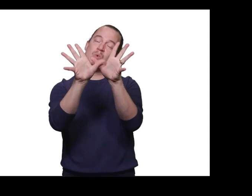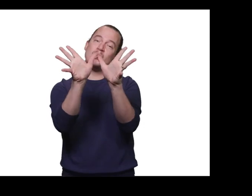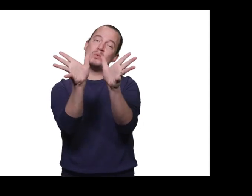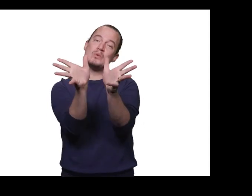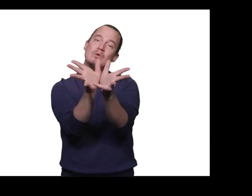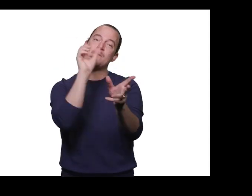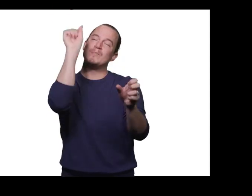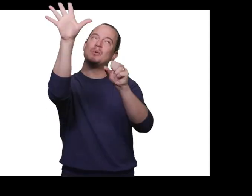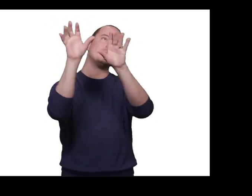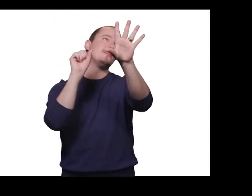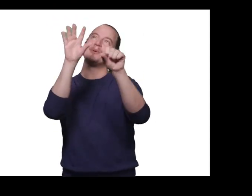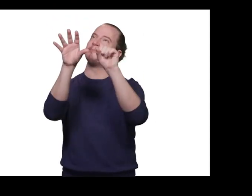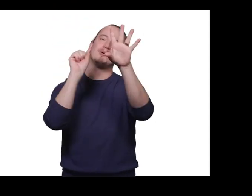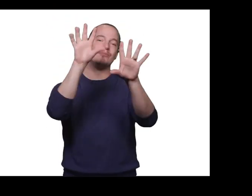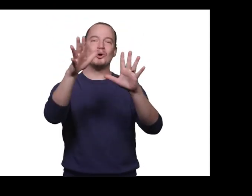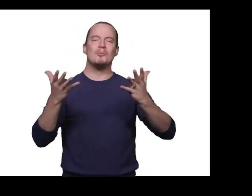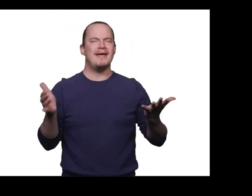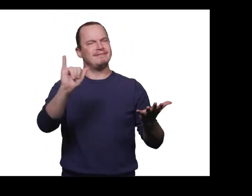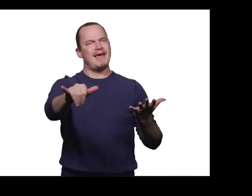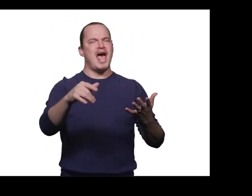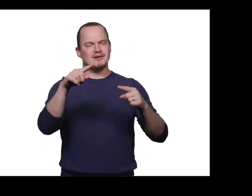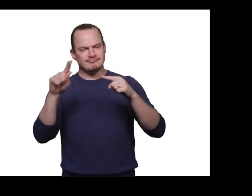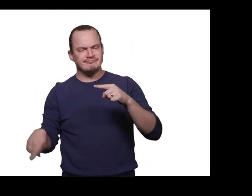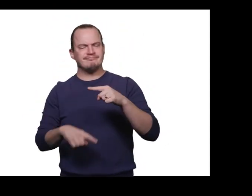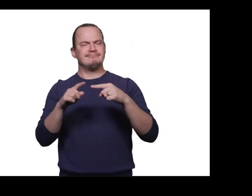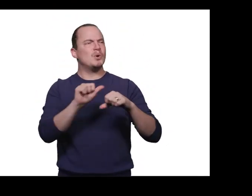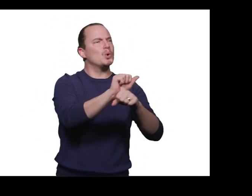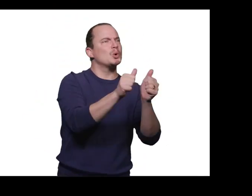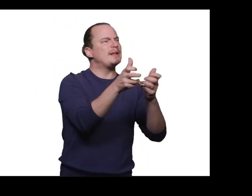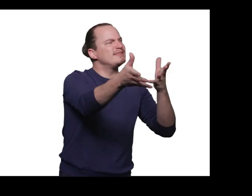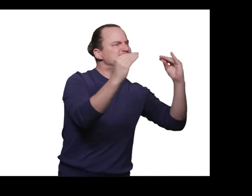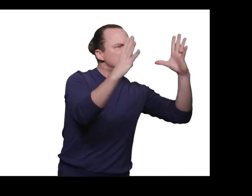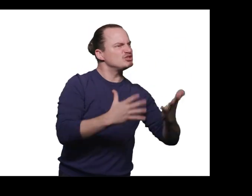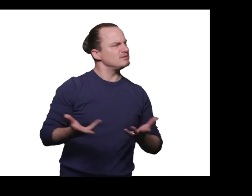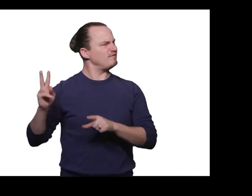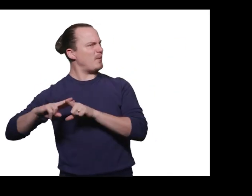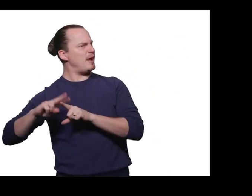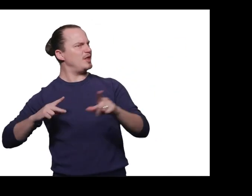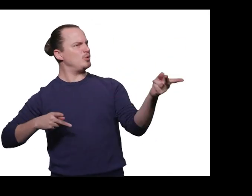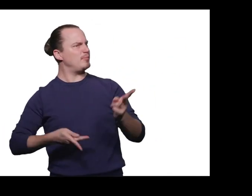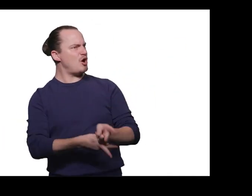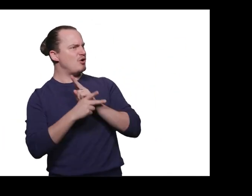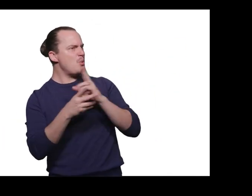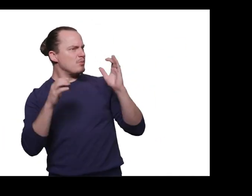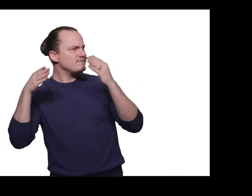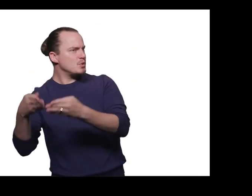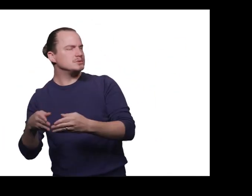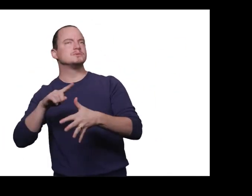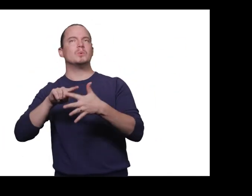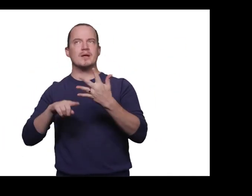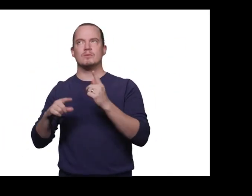bloom, bloom, bloom, bloom, bloom, bloom. So we'd work with the teacher, determine what vocabulary they want to focus